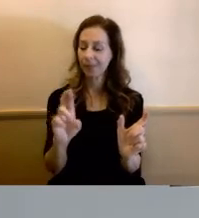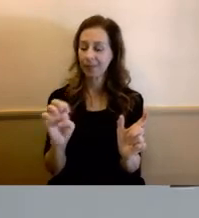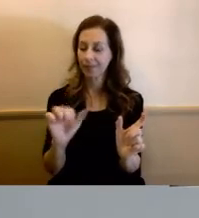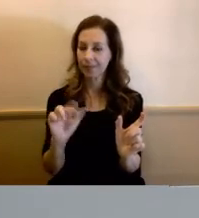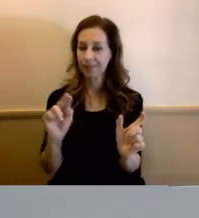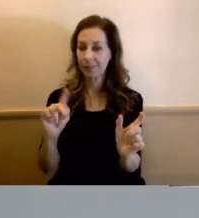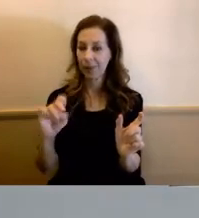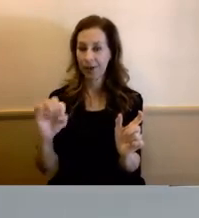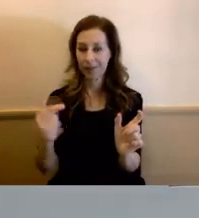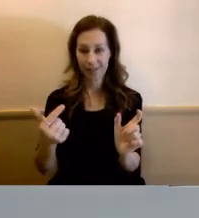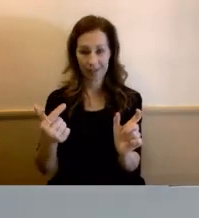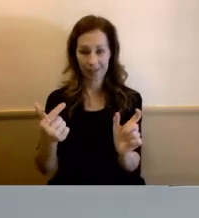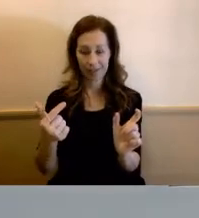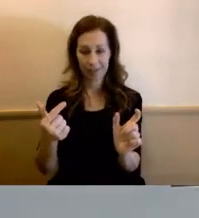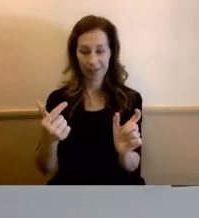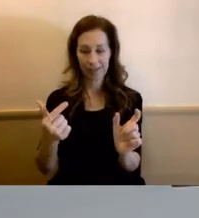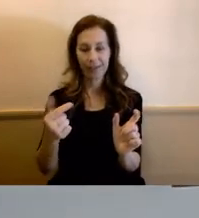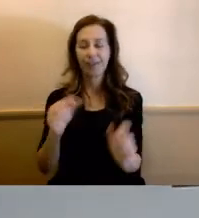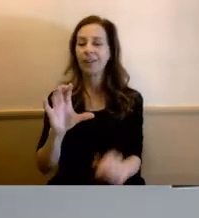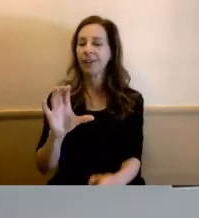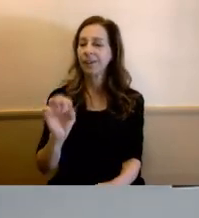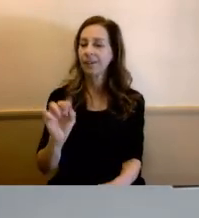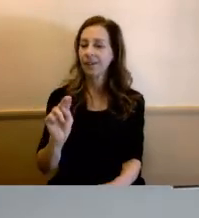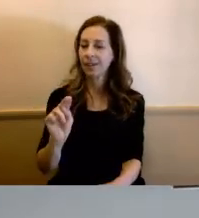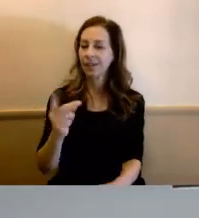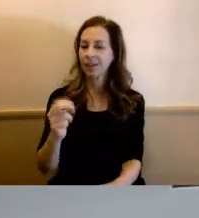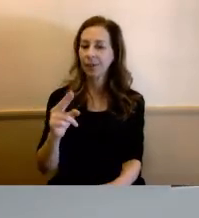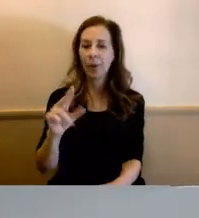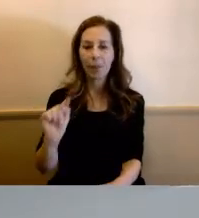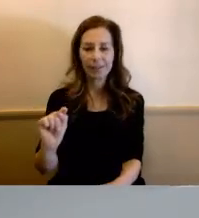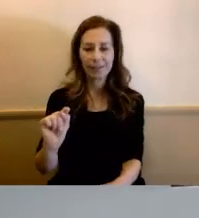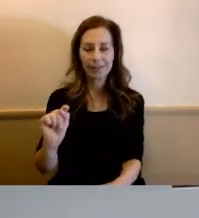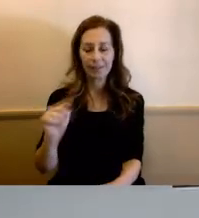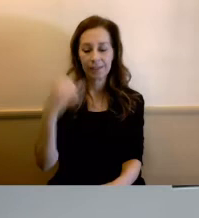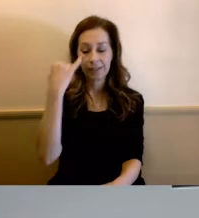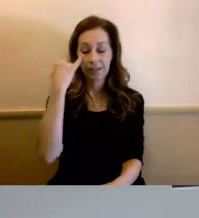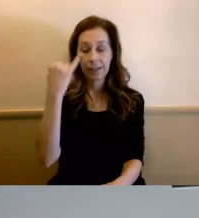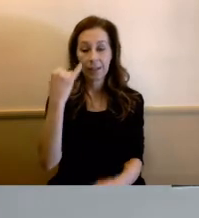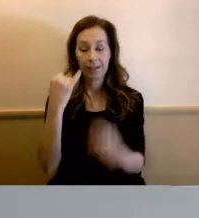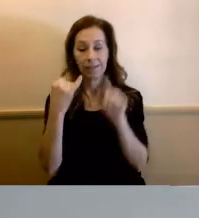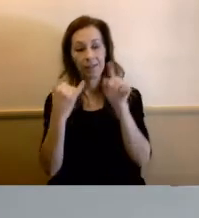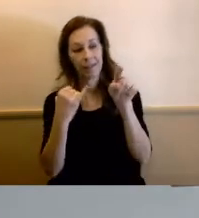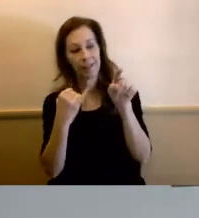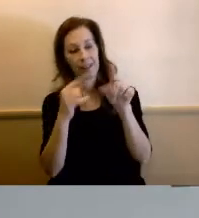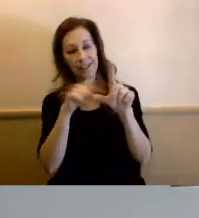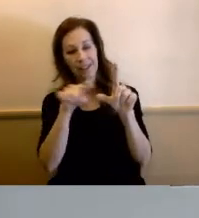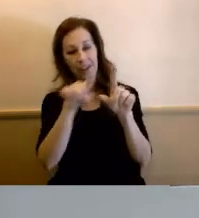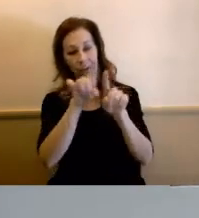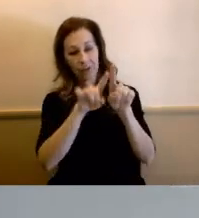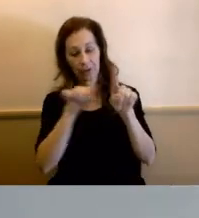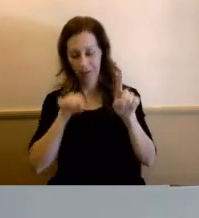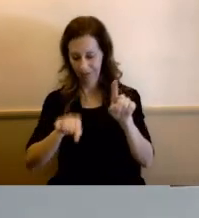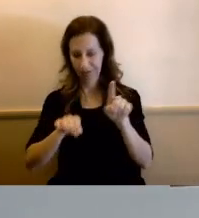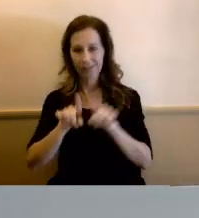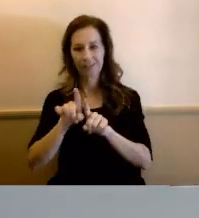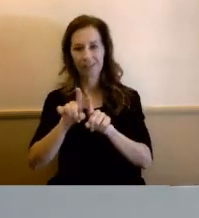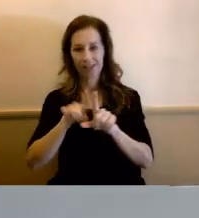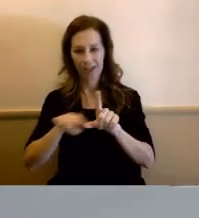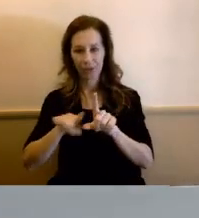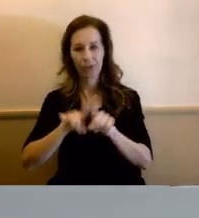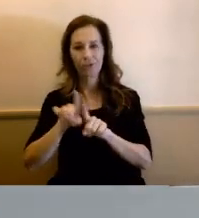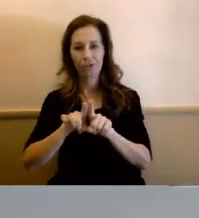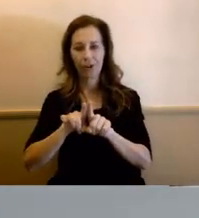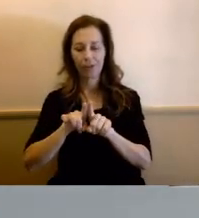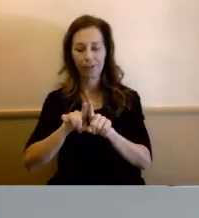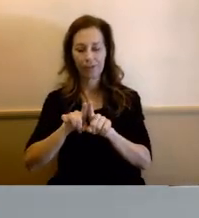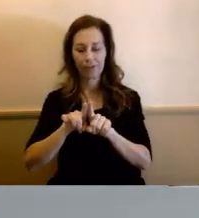They're congruent. Right? If this was angle star, so is that. And if angle star is in the